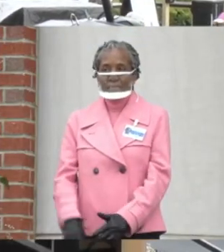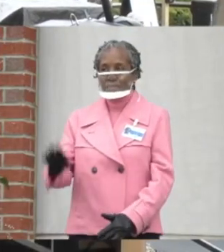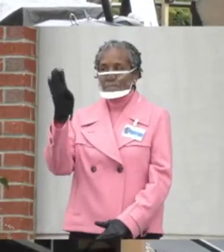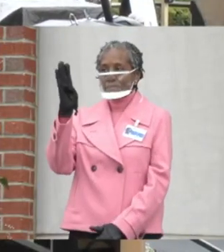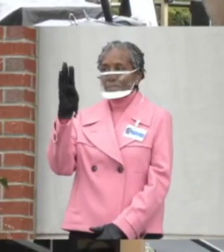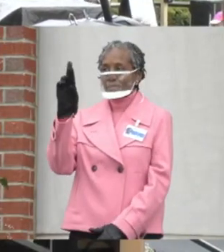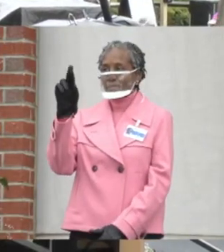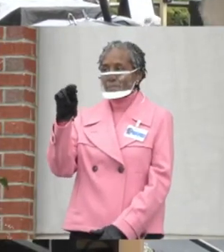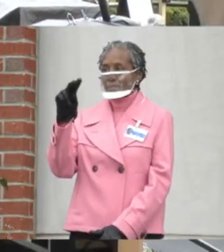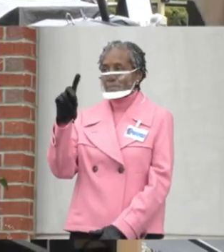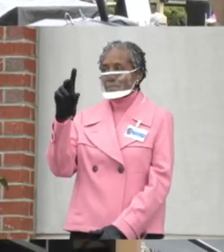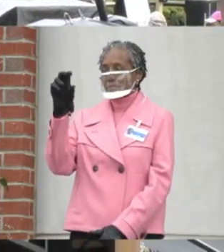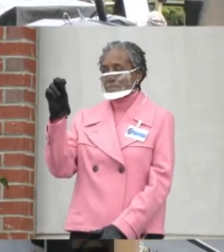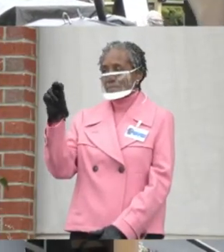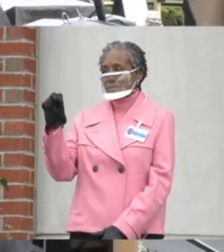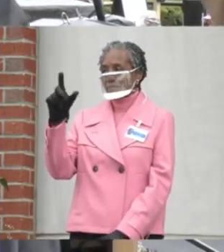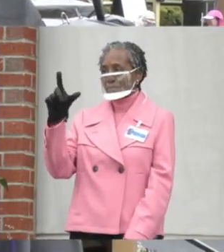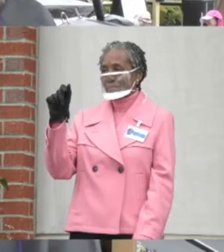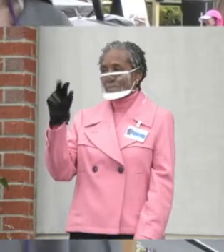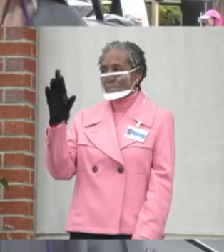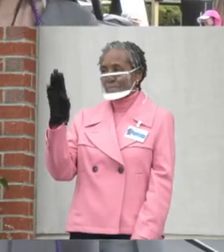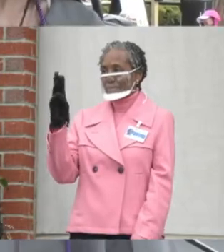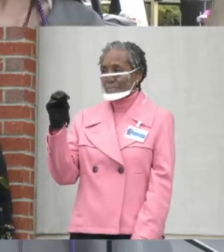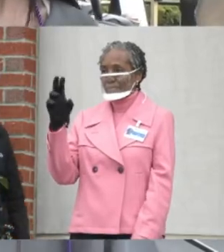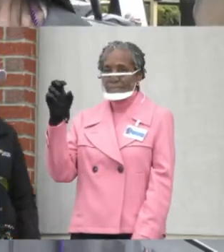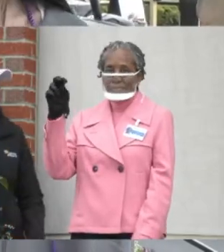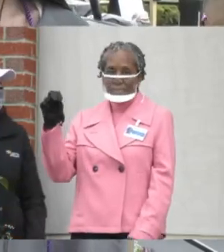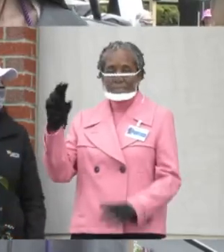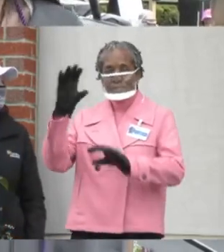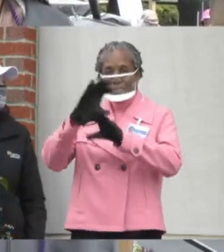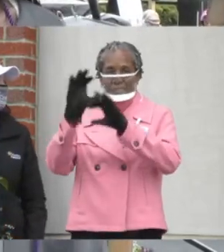Brandon Lauerman, Construction Management Technology.